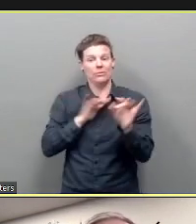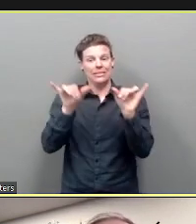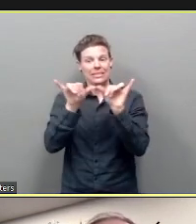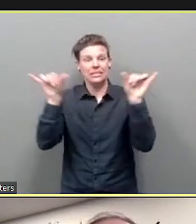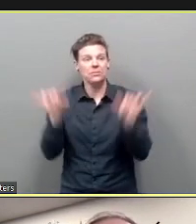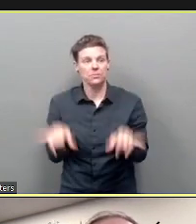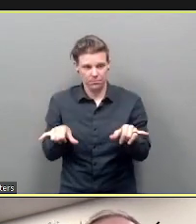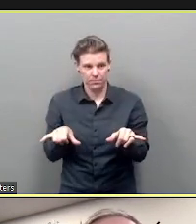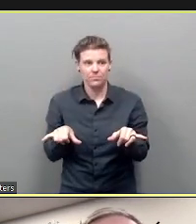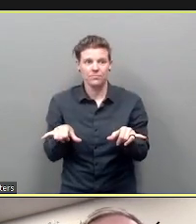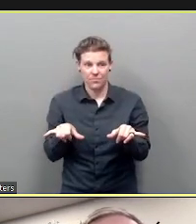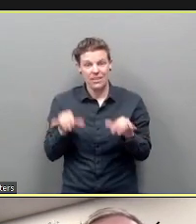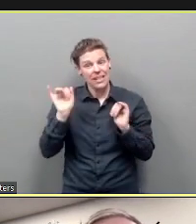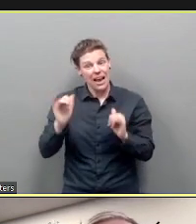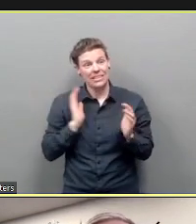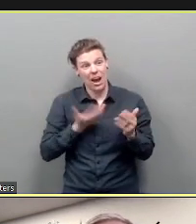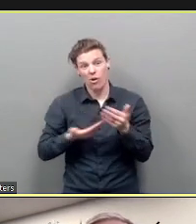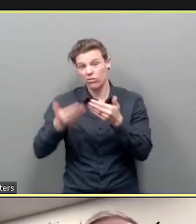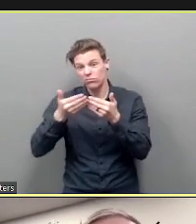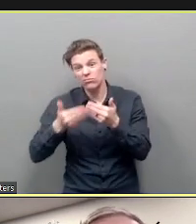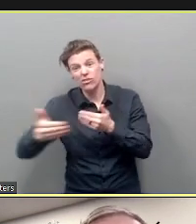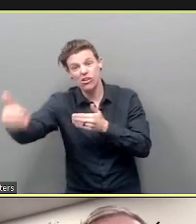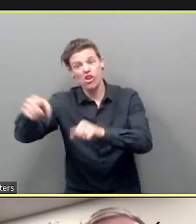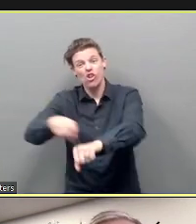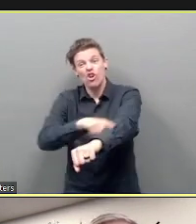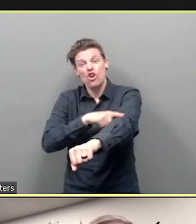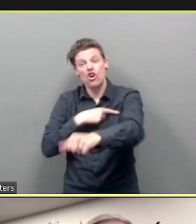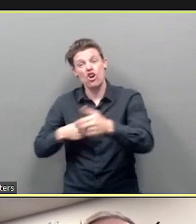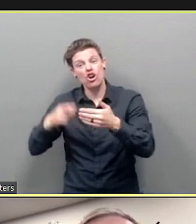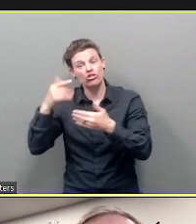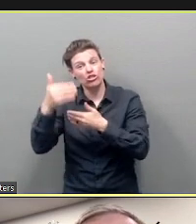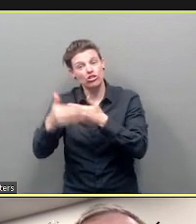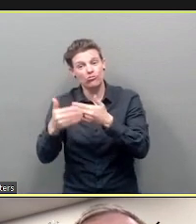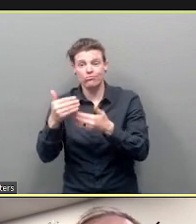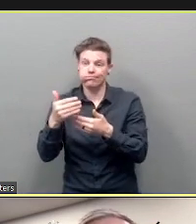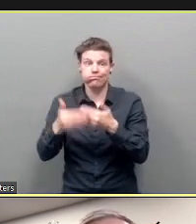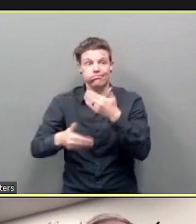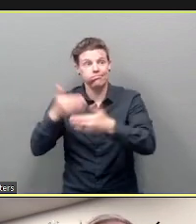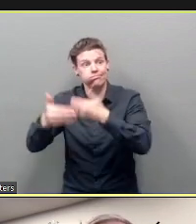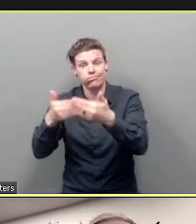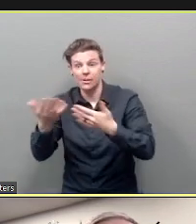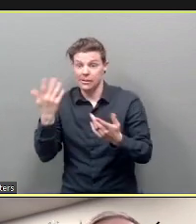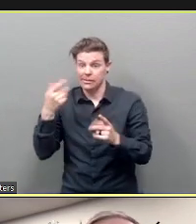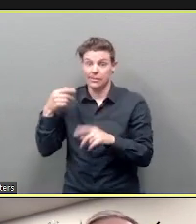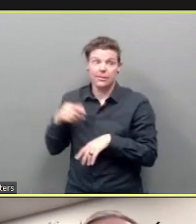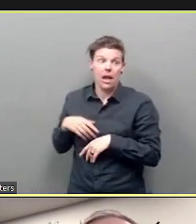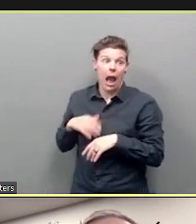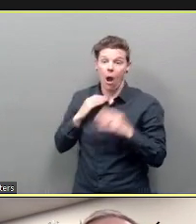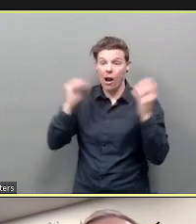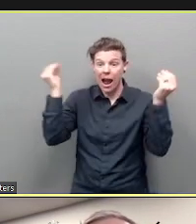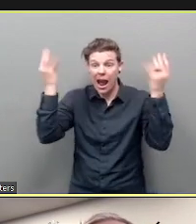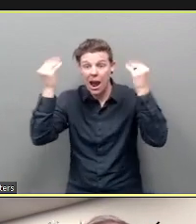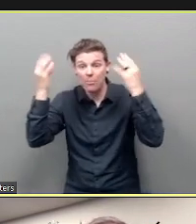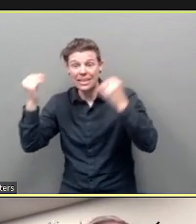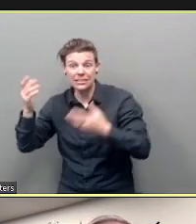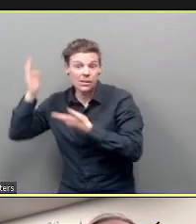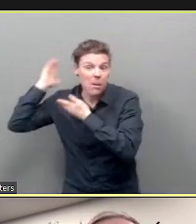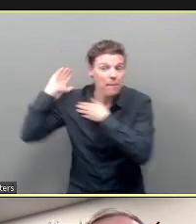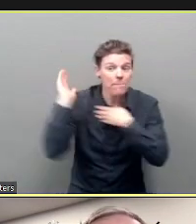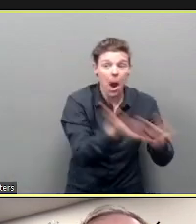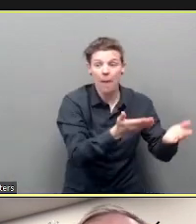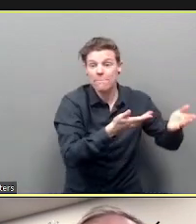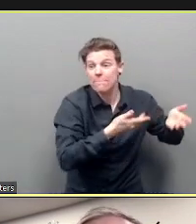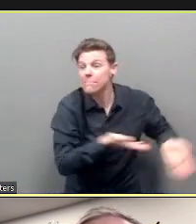of us being able to call an ambulance, have them show up at our house, take us to a hospital, let's say for a heart attack, get us